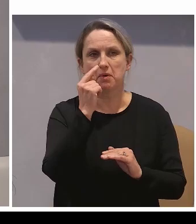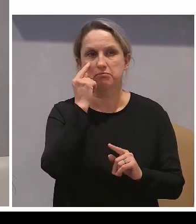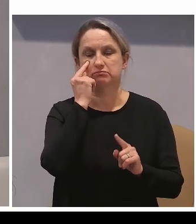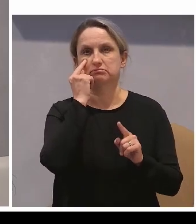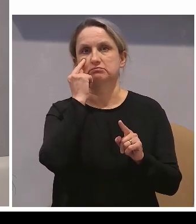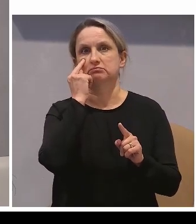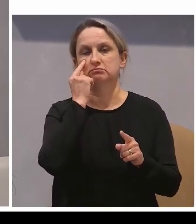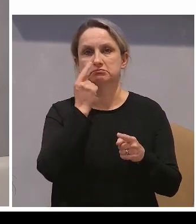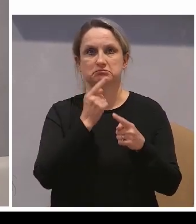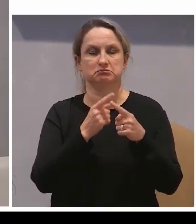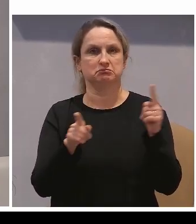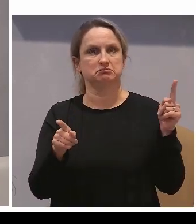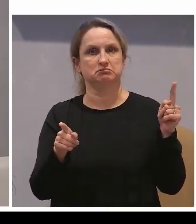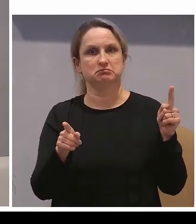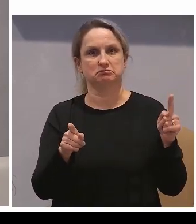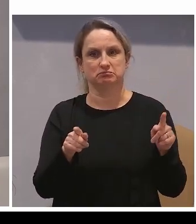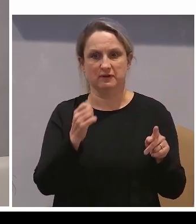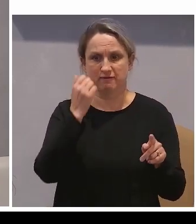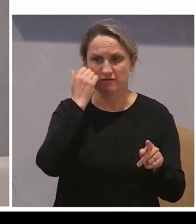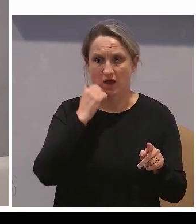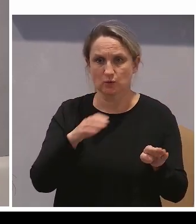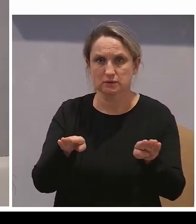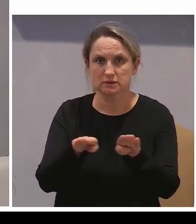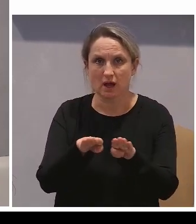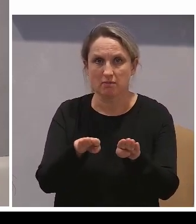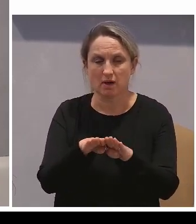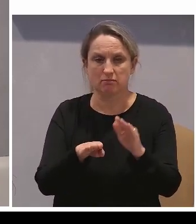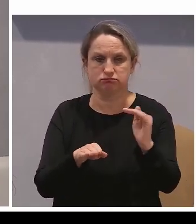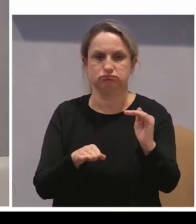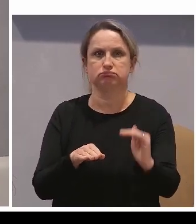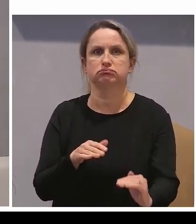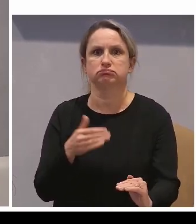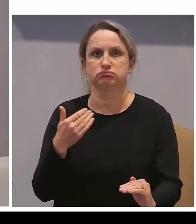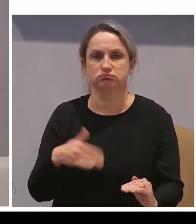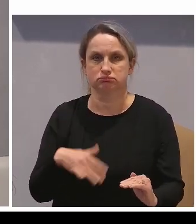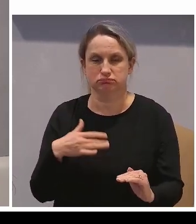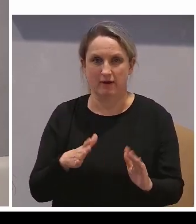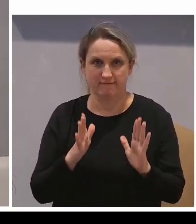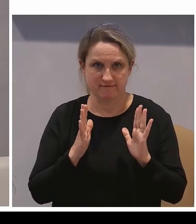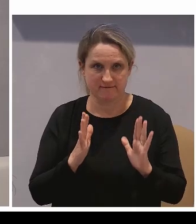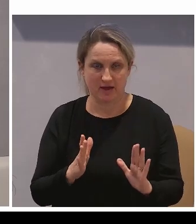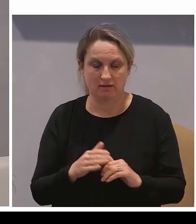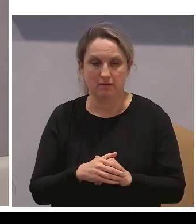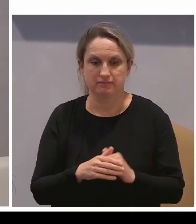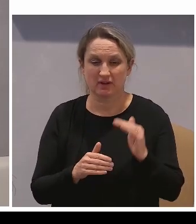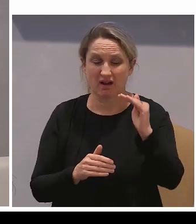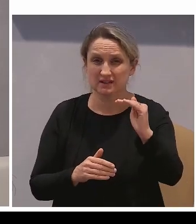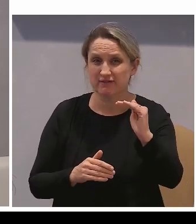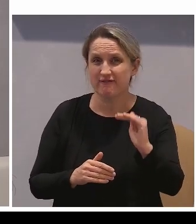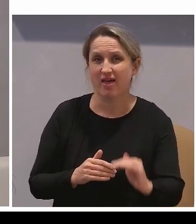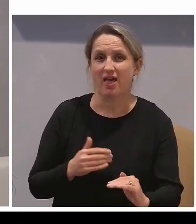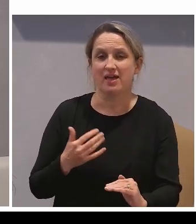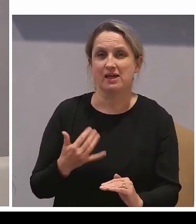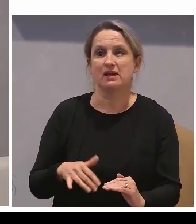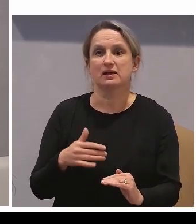silmatorkav treated, vahe then they eakaaslastega, will et nad suffer on ikkagi väga growth väikest loss. kasvu. Ja vot see And väike kasv ongi